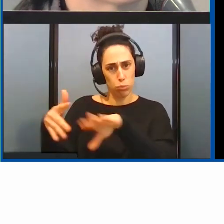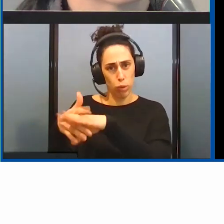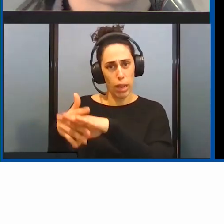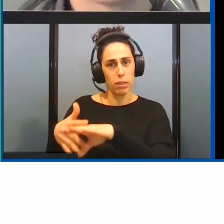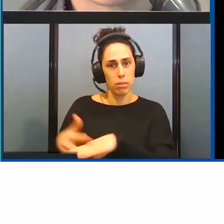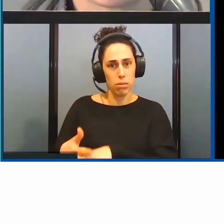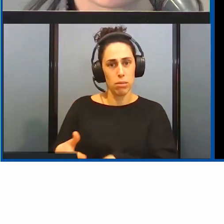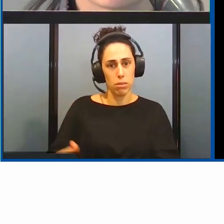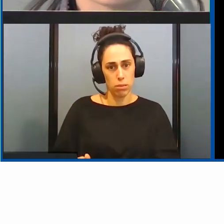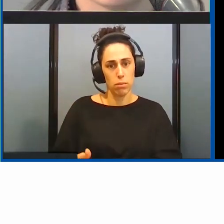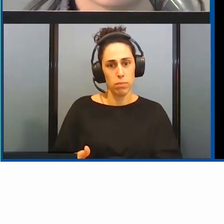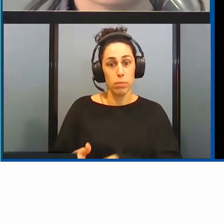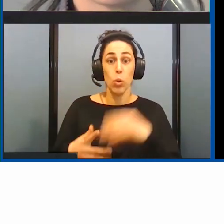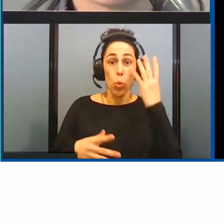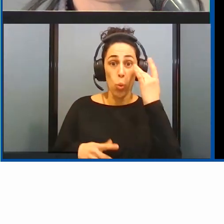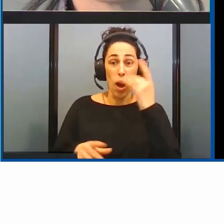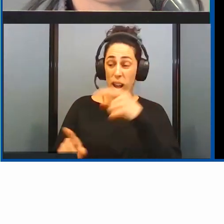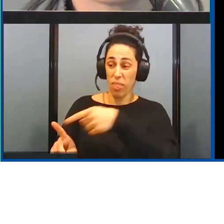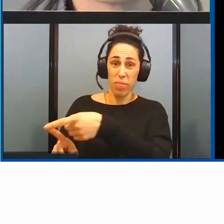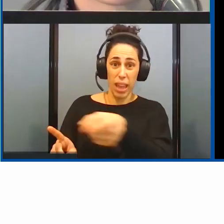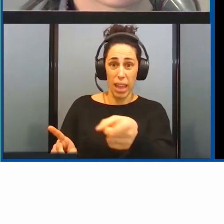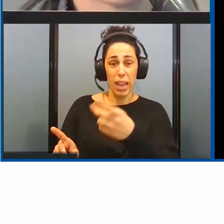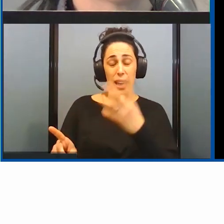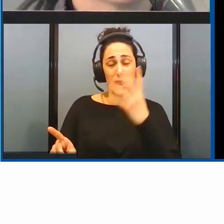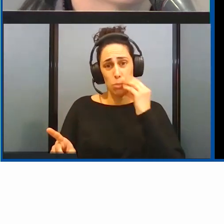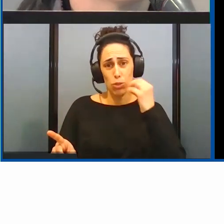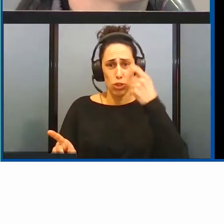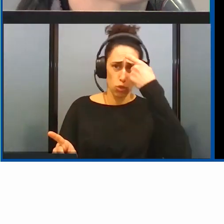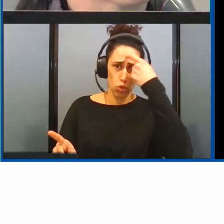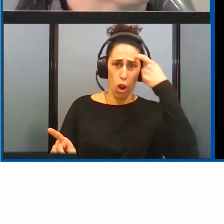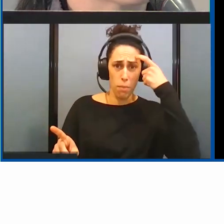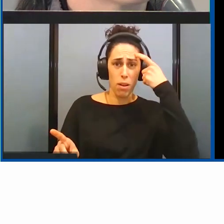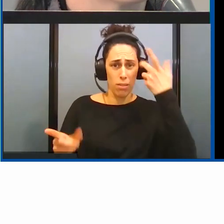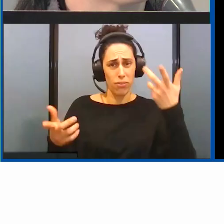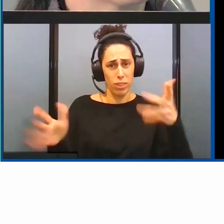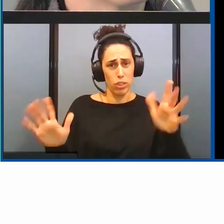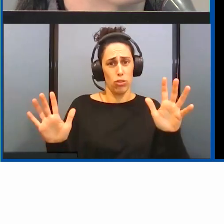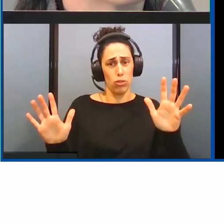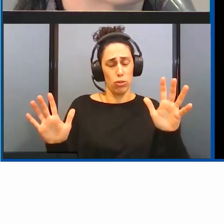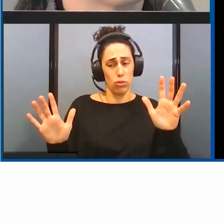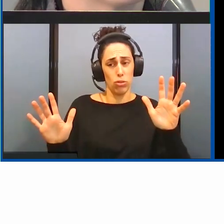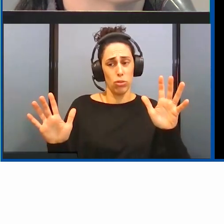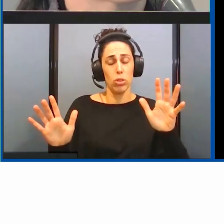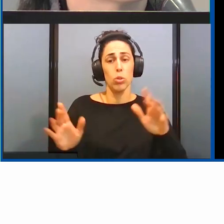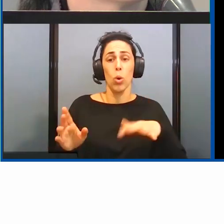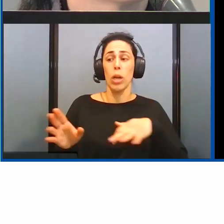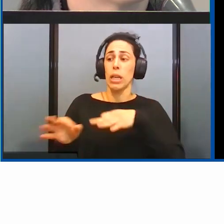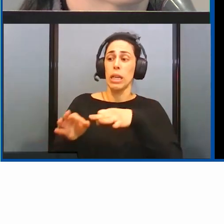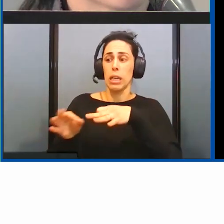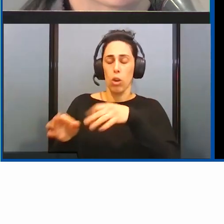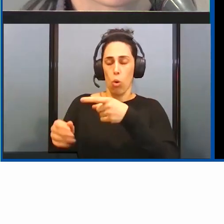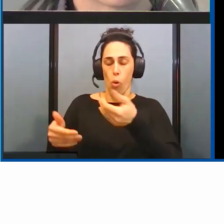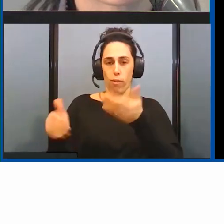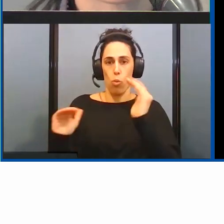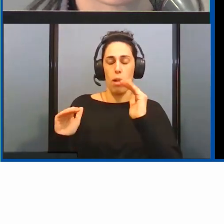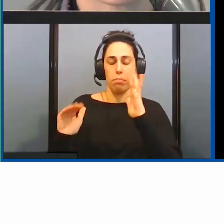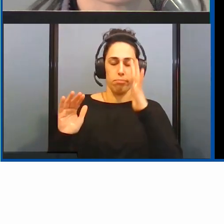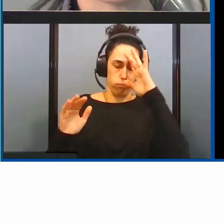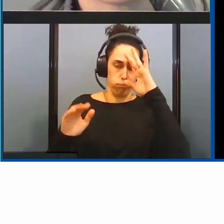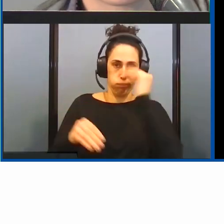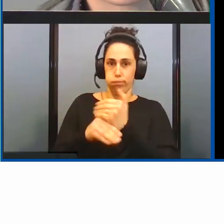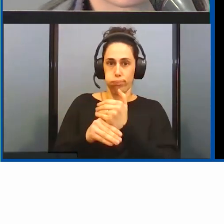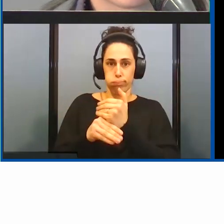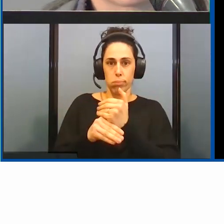it's to prevent a bit of a shutdown, but also to give them time to think a little bit more about what they actually want to